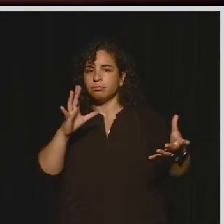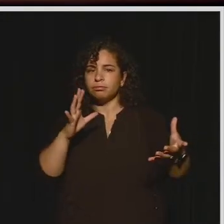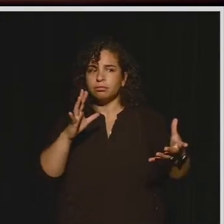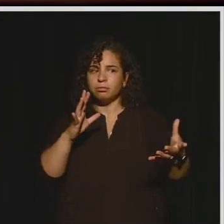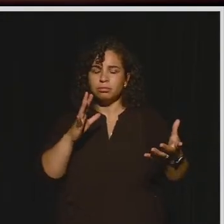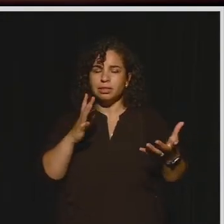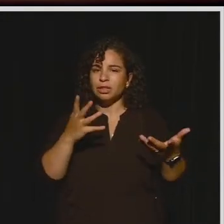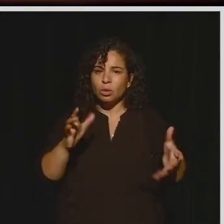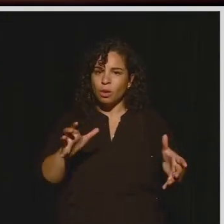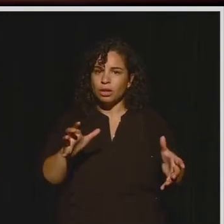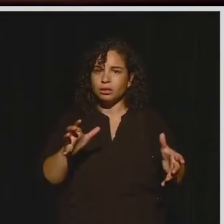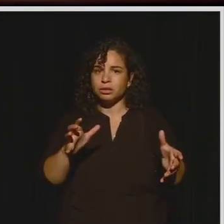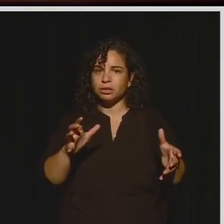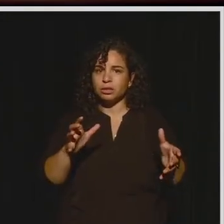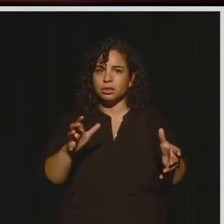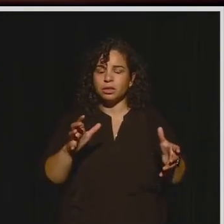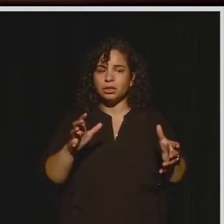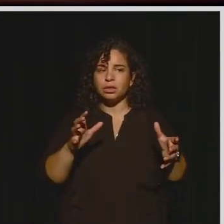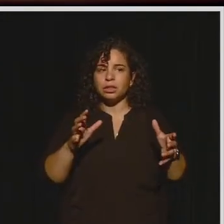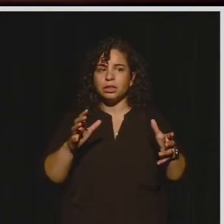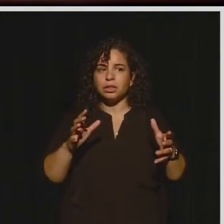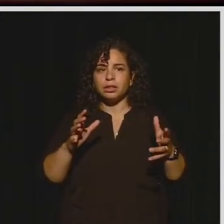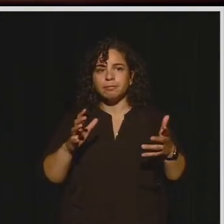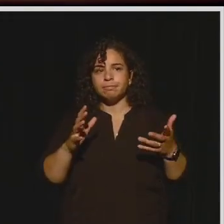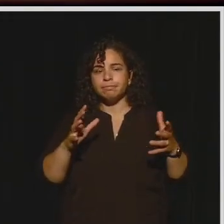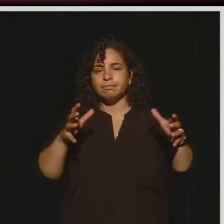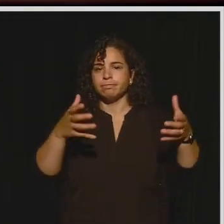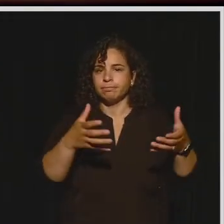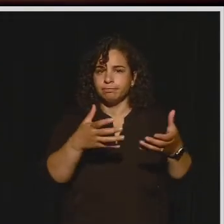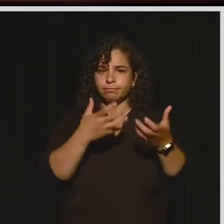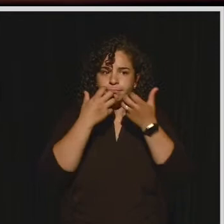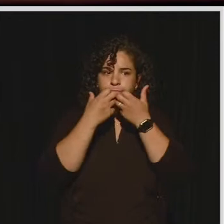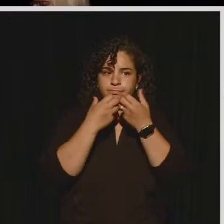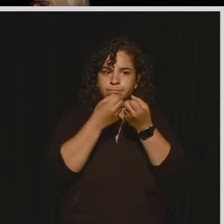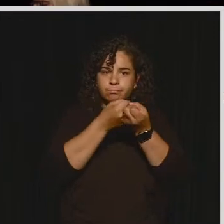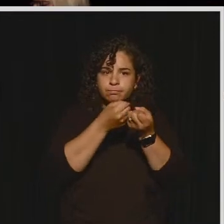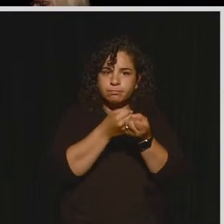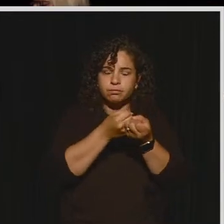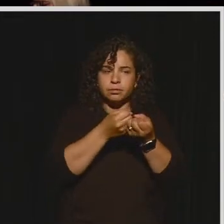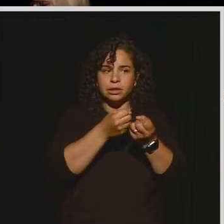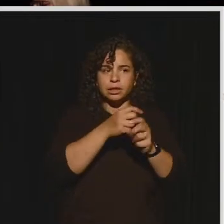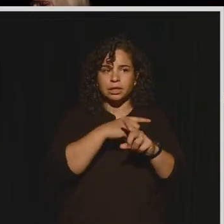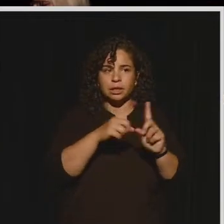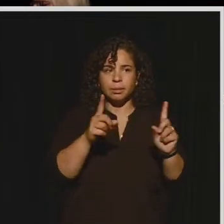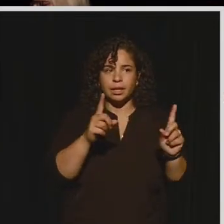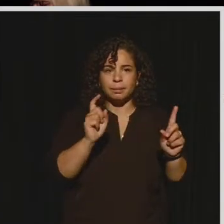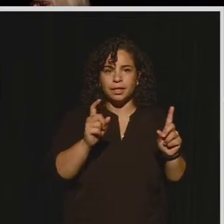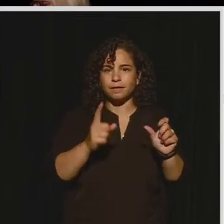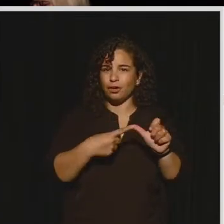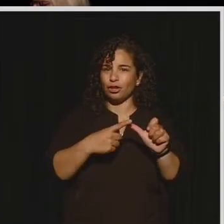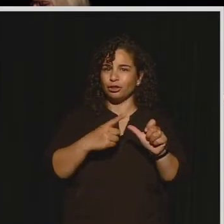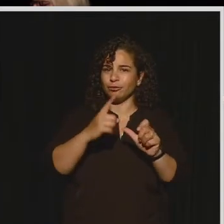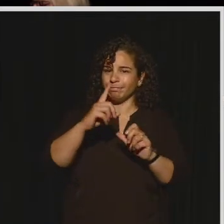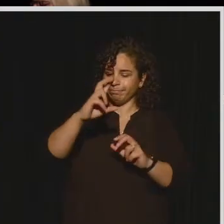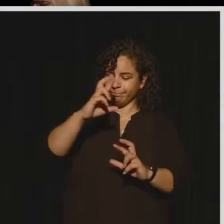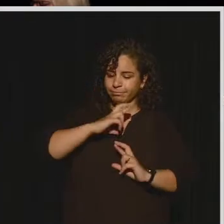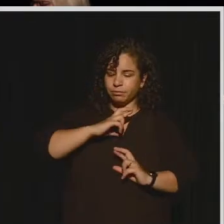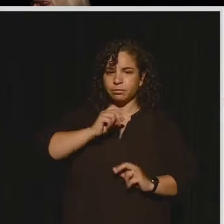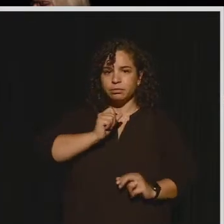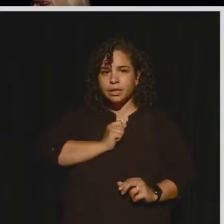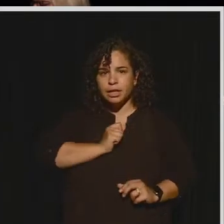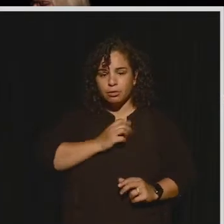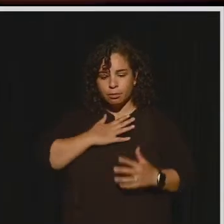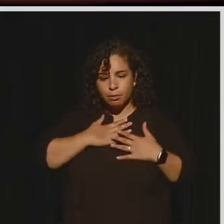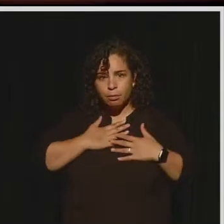but not at the expense of me and my body and my sanity. And with that comes